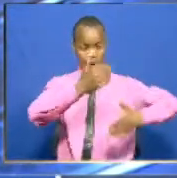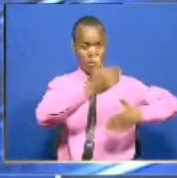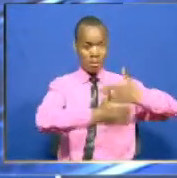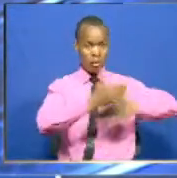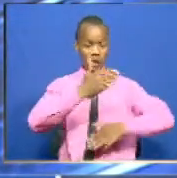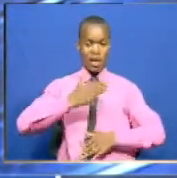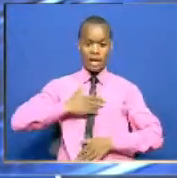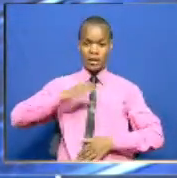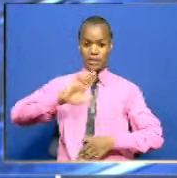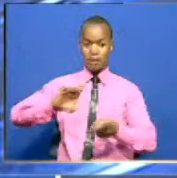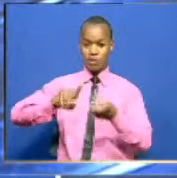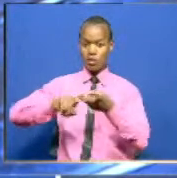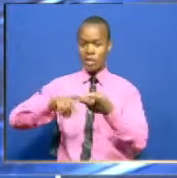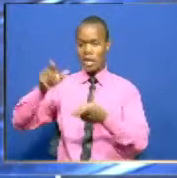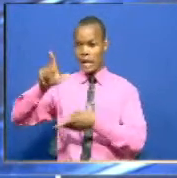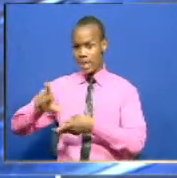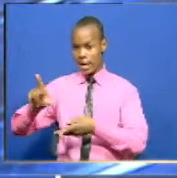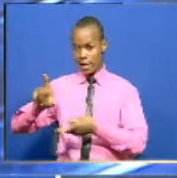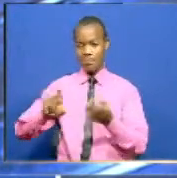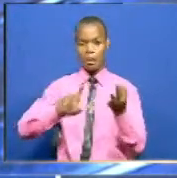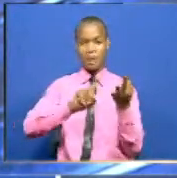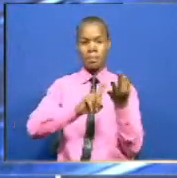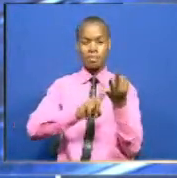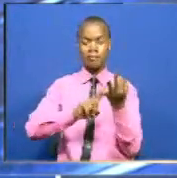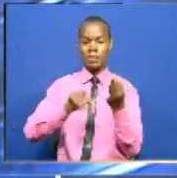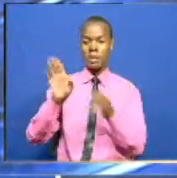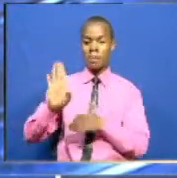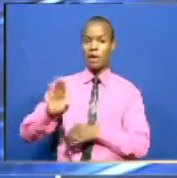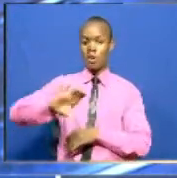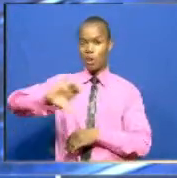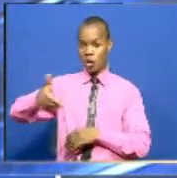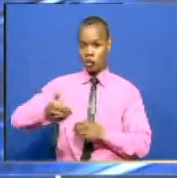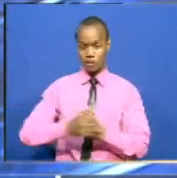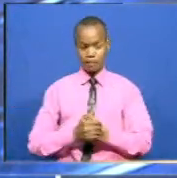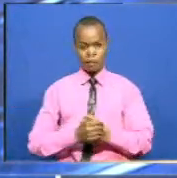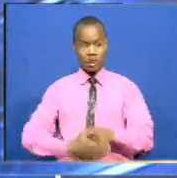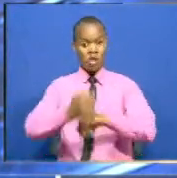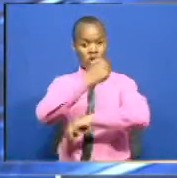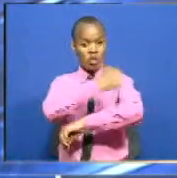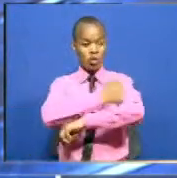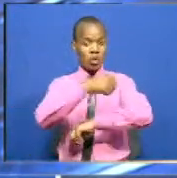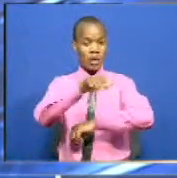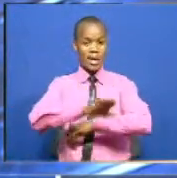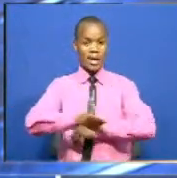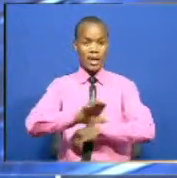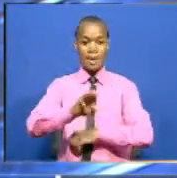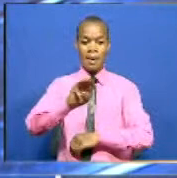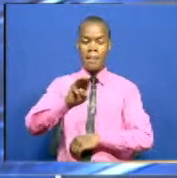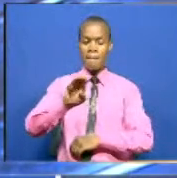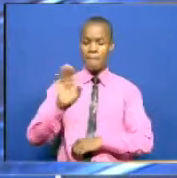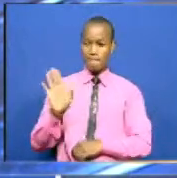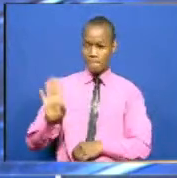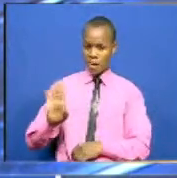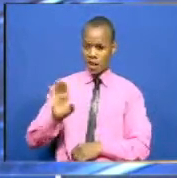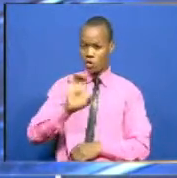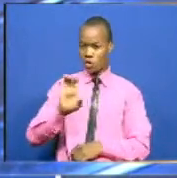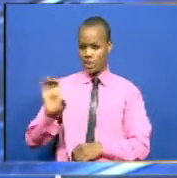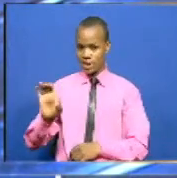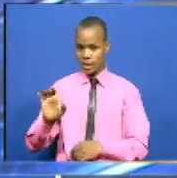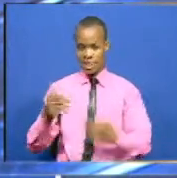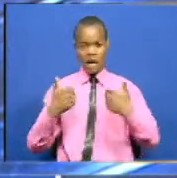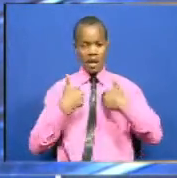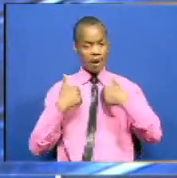Samburu, Laikipia and Baringo counties. The institution, located in Amaya Baringo East, now has